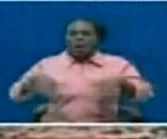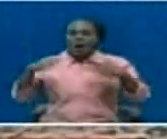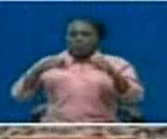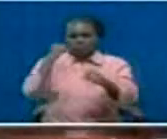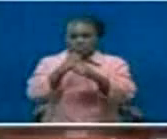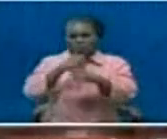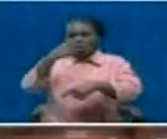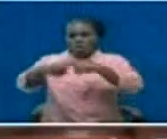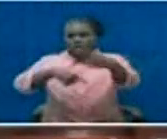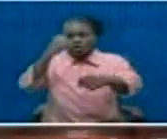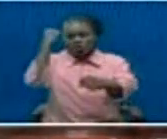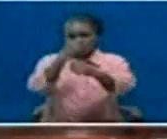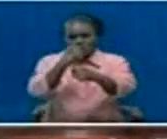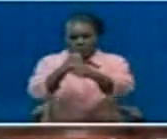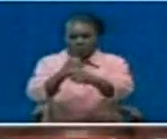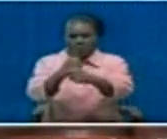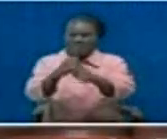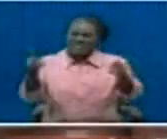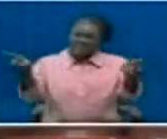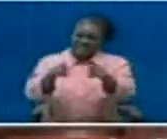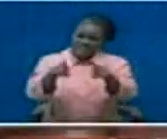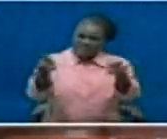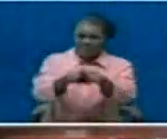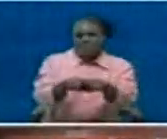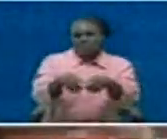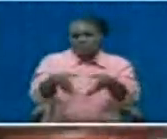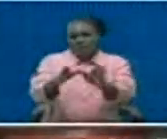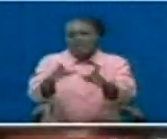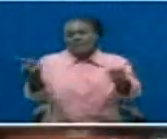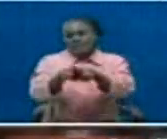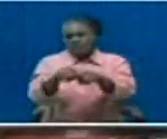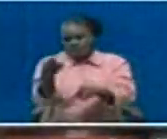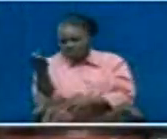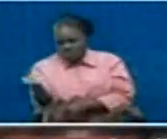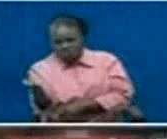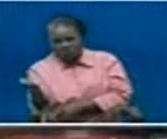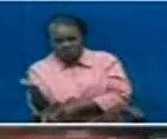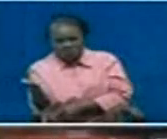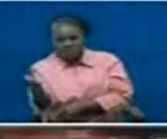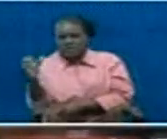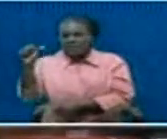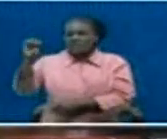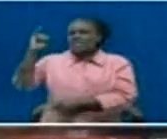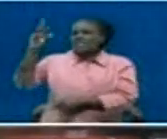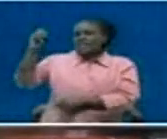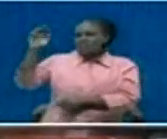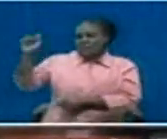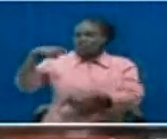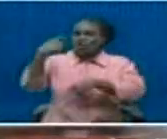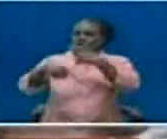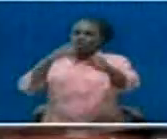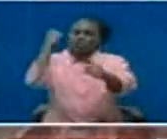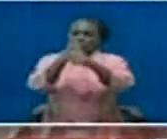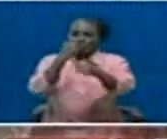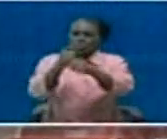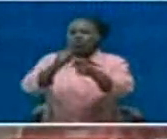the Leia Neyo cousin. Asante sana. Ifyo. Asante. All right? Asante. And you too, my dear. Thank you. Yes. Simat. And the Leia Neyo cousin. You